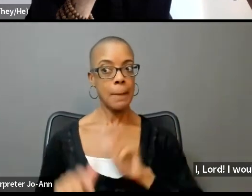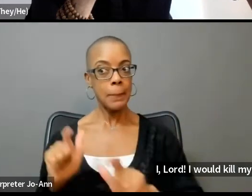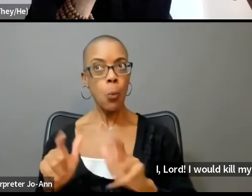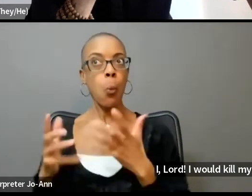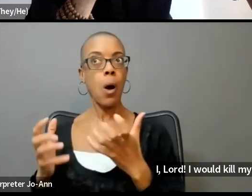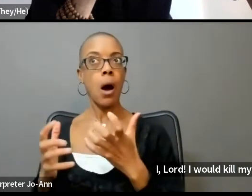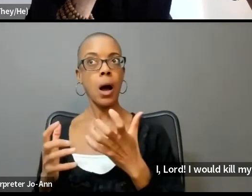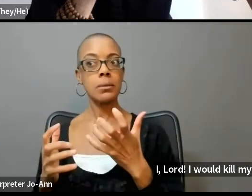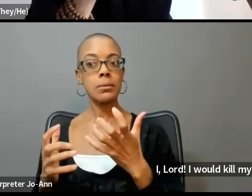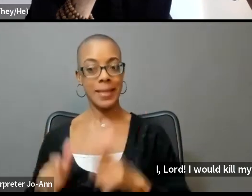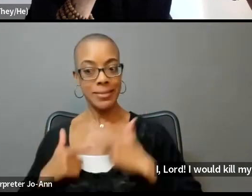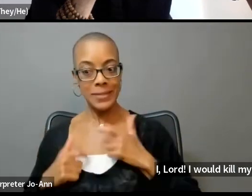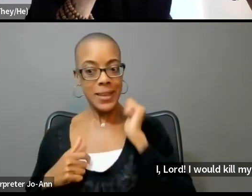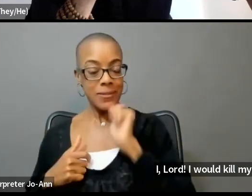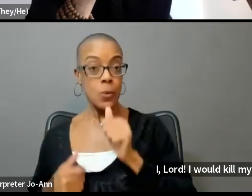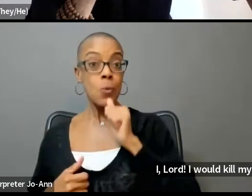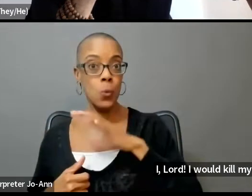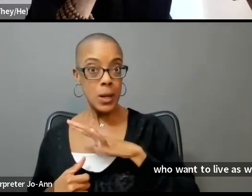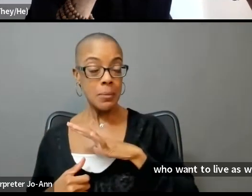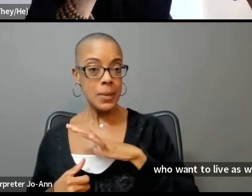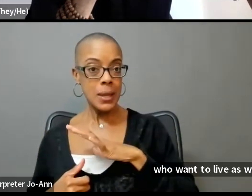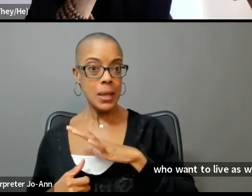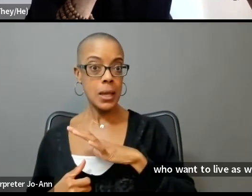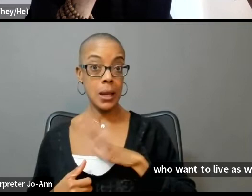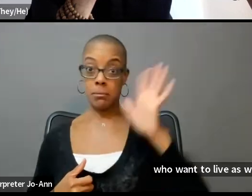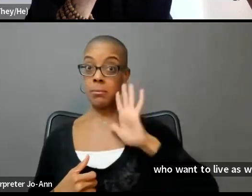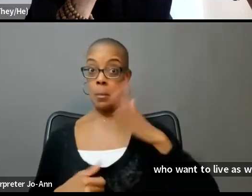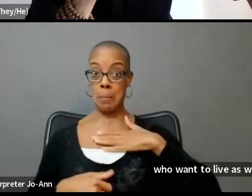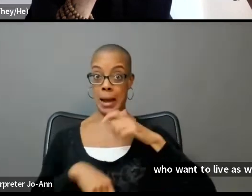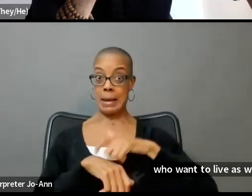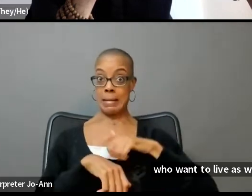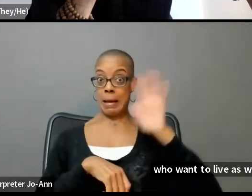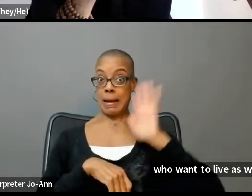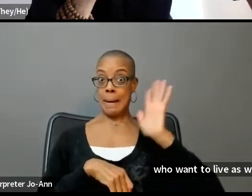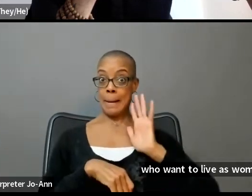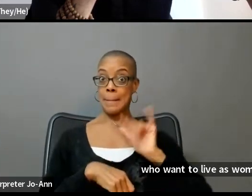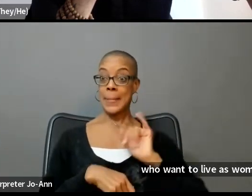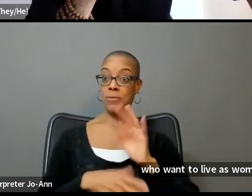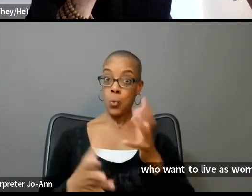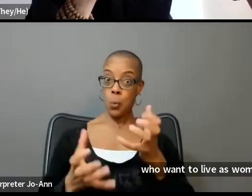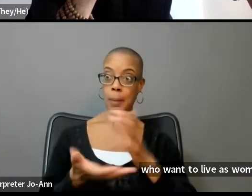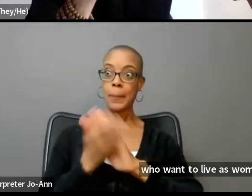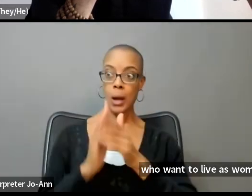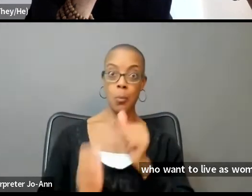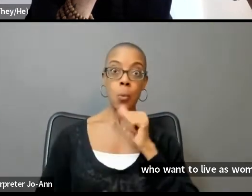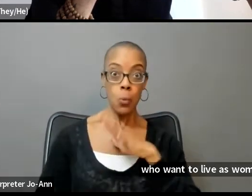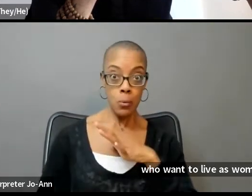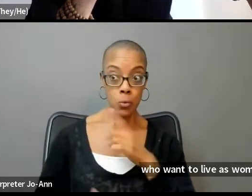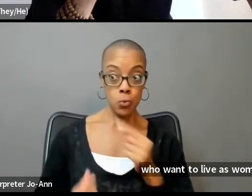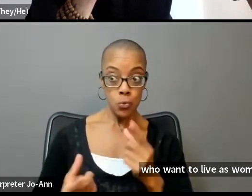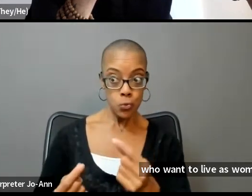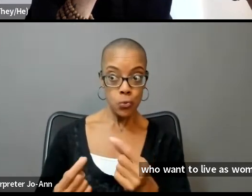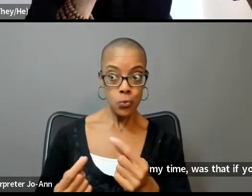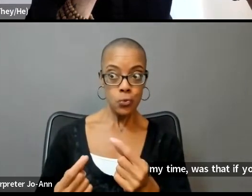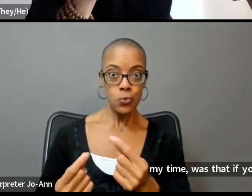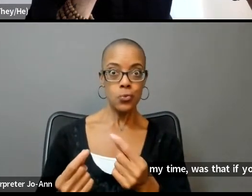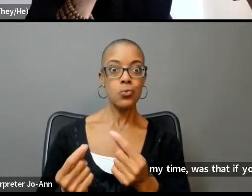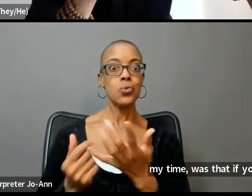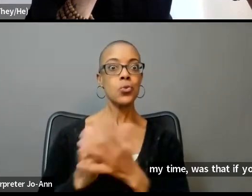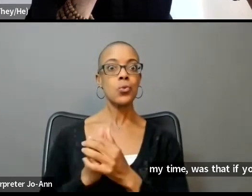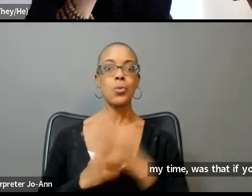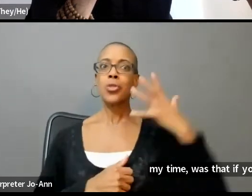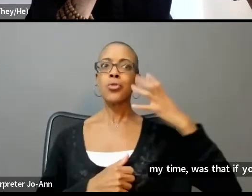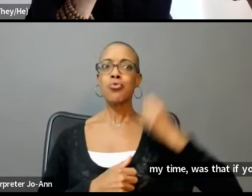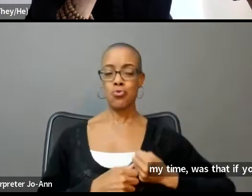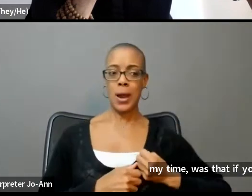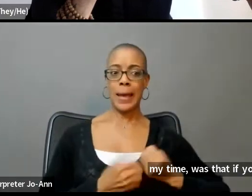whatever, it used to be in my time was that if you wanted to be a woman, you divorced yourself from the drag